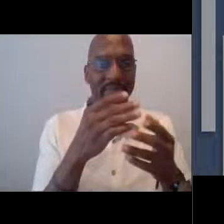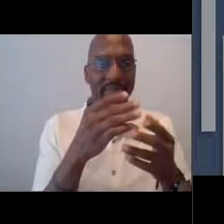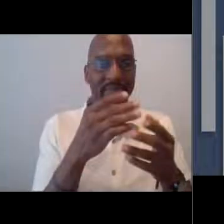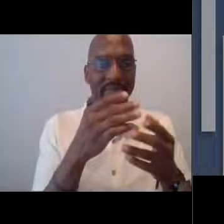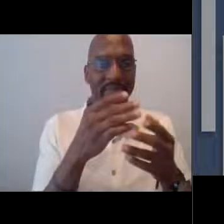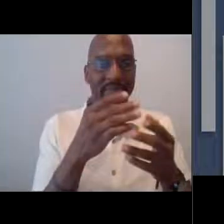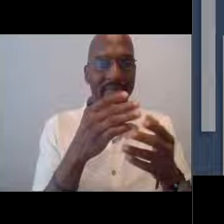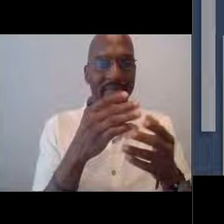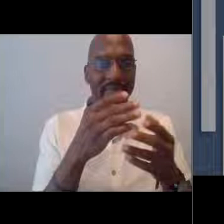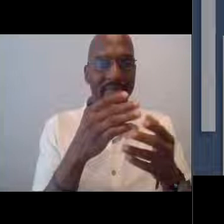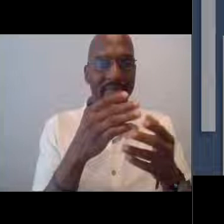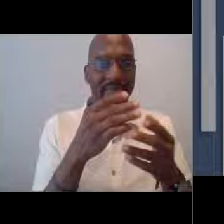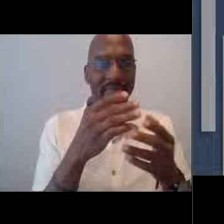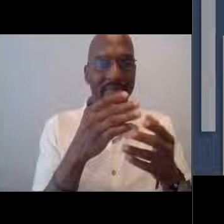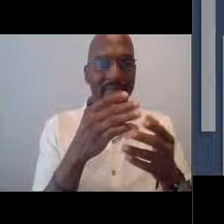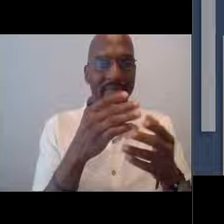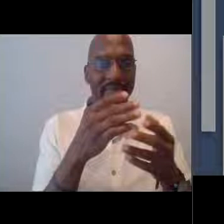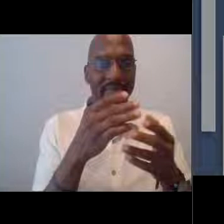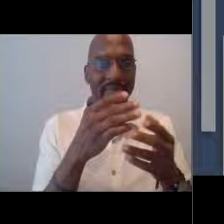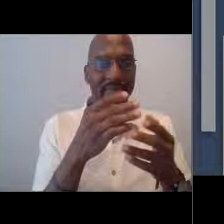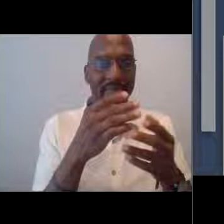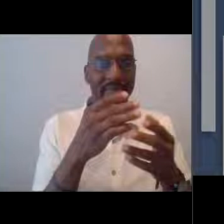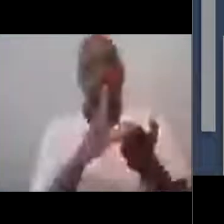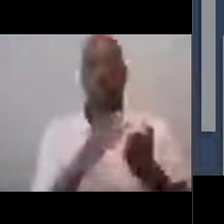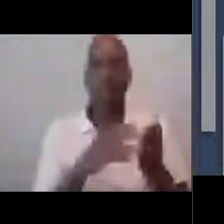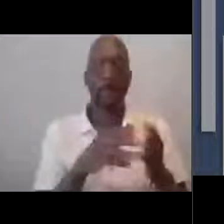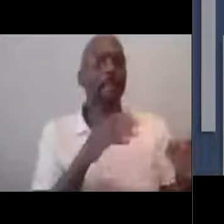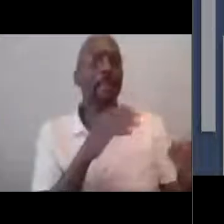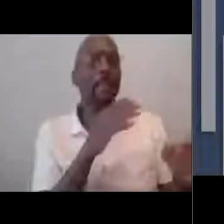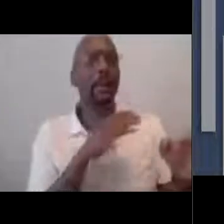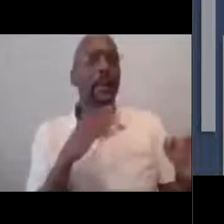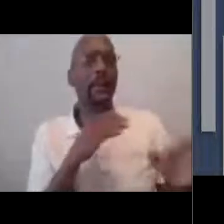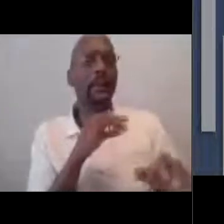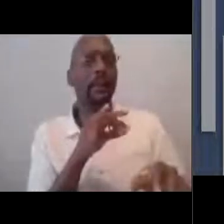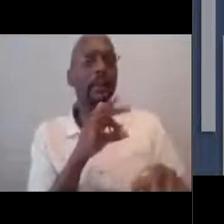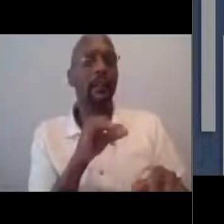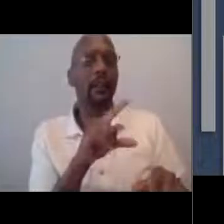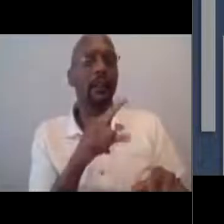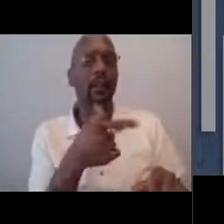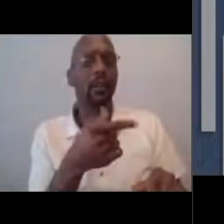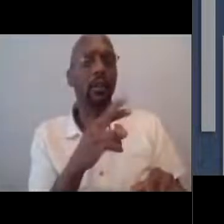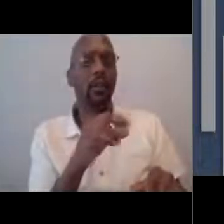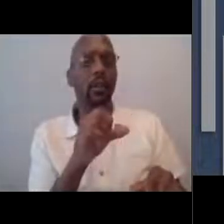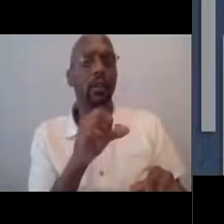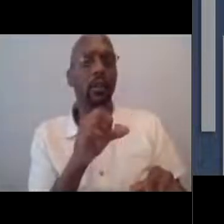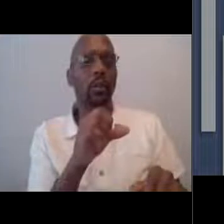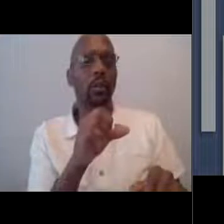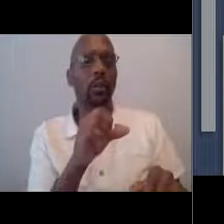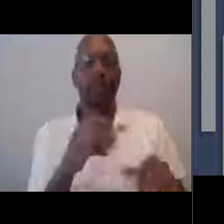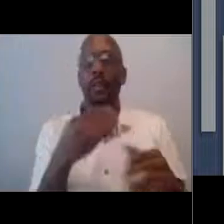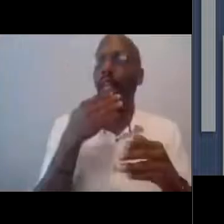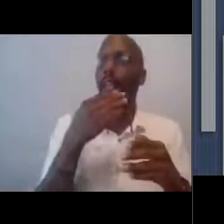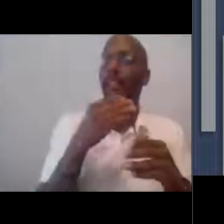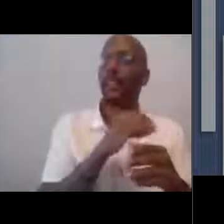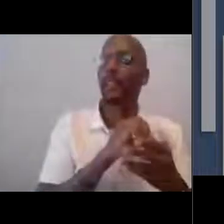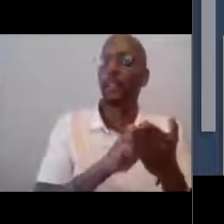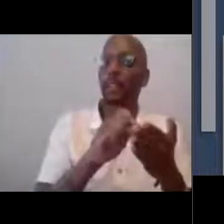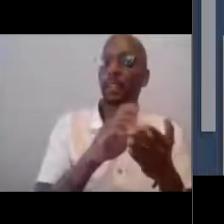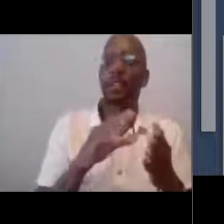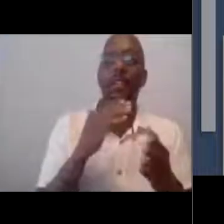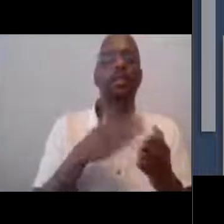Yes, Commissioner Falcone. Thank you, Mr. Secretary, and we appreciate all the work that you're